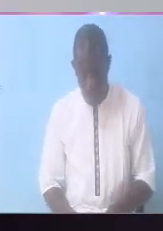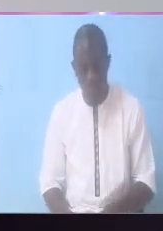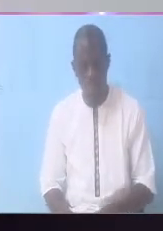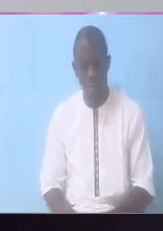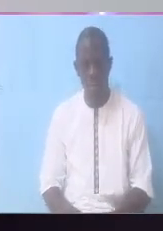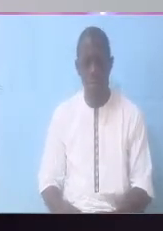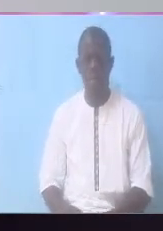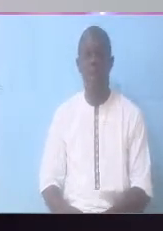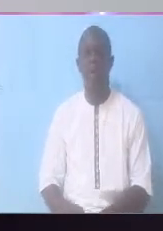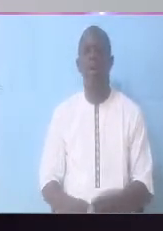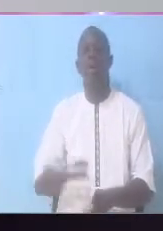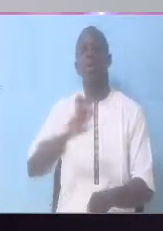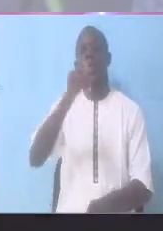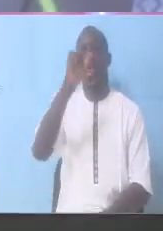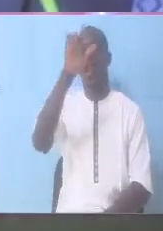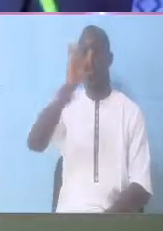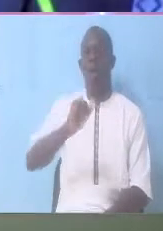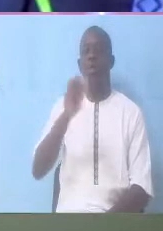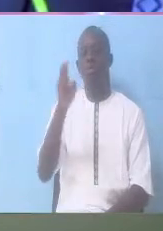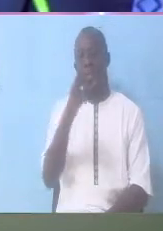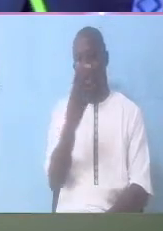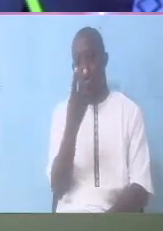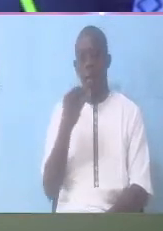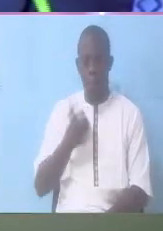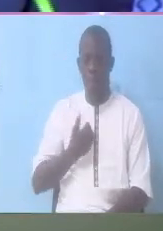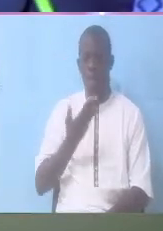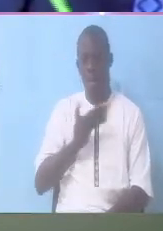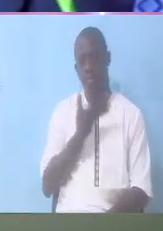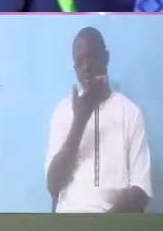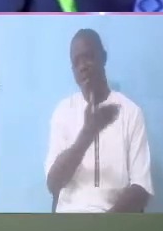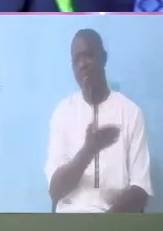22nd la funding ke kafo molu bije.